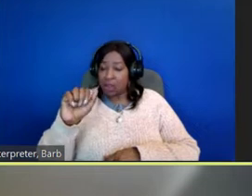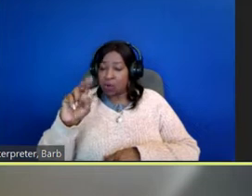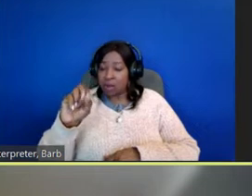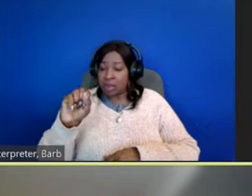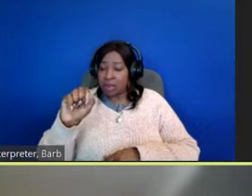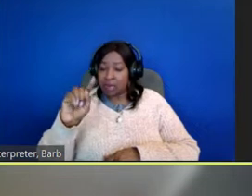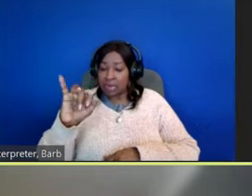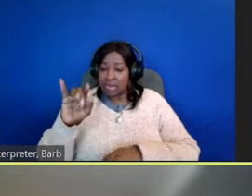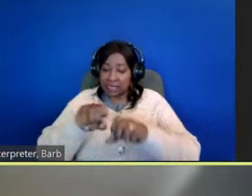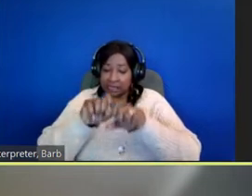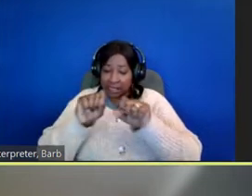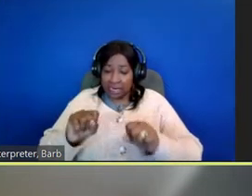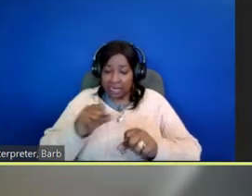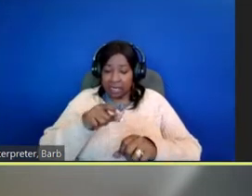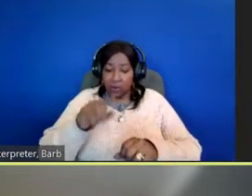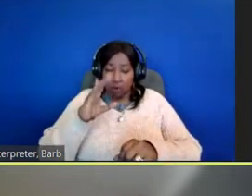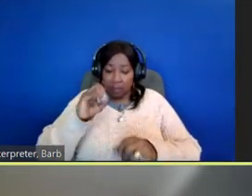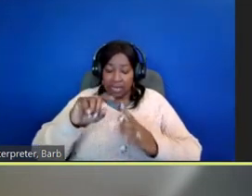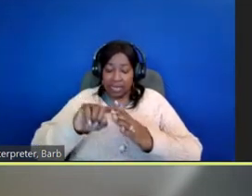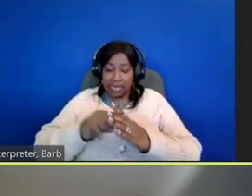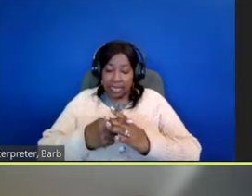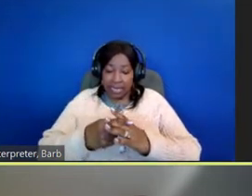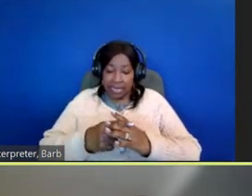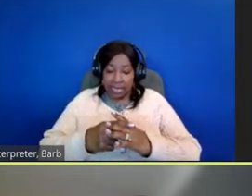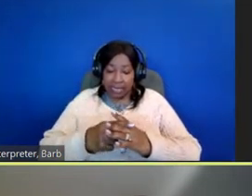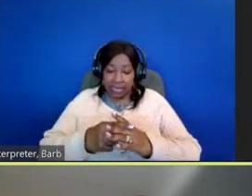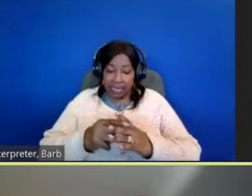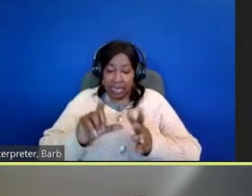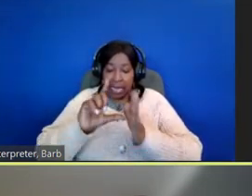we're beginning later next year, this year.